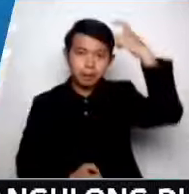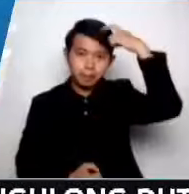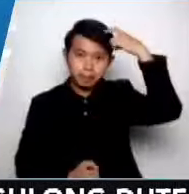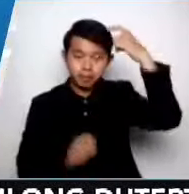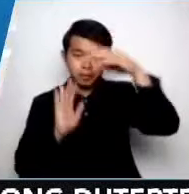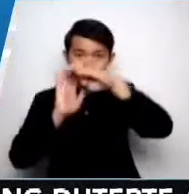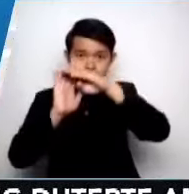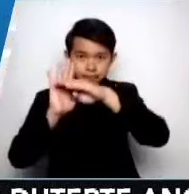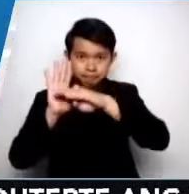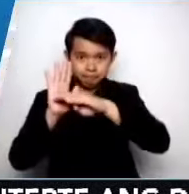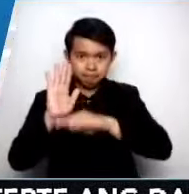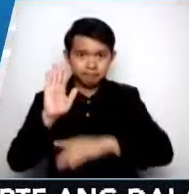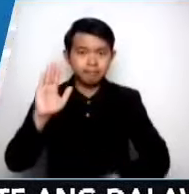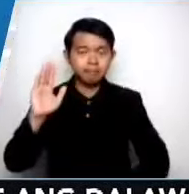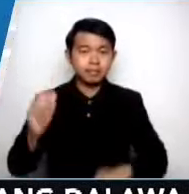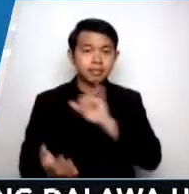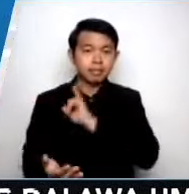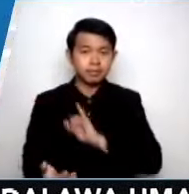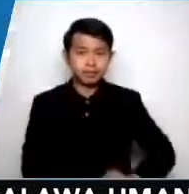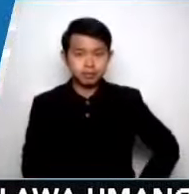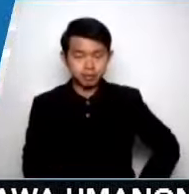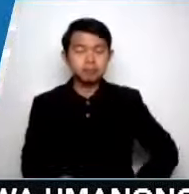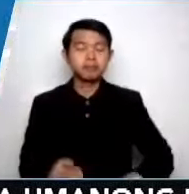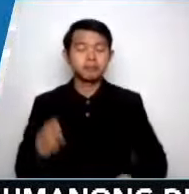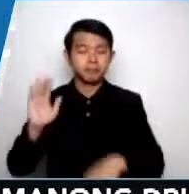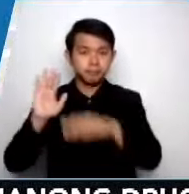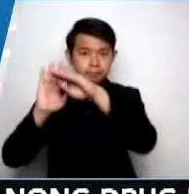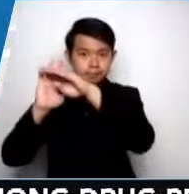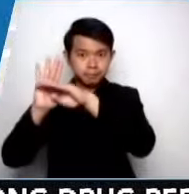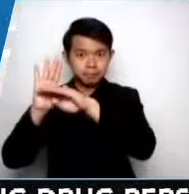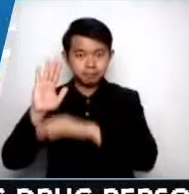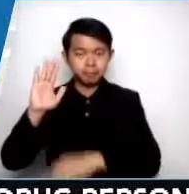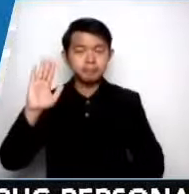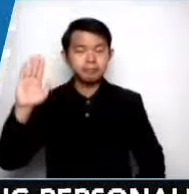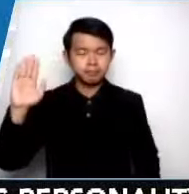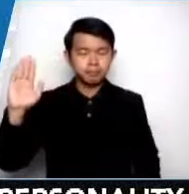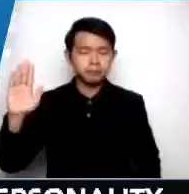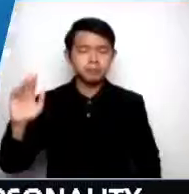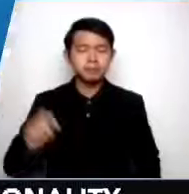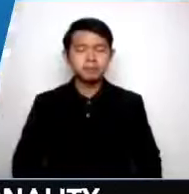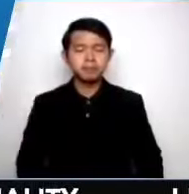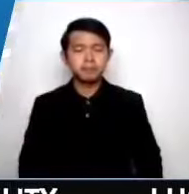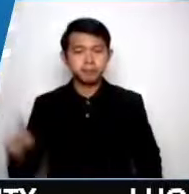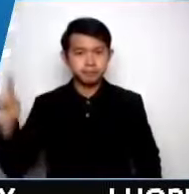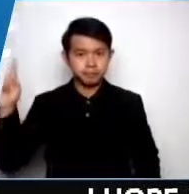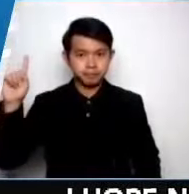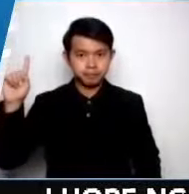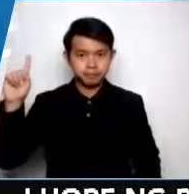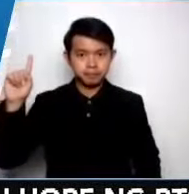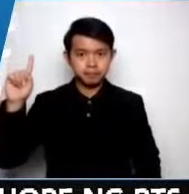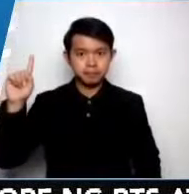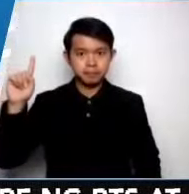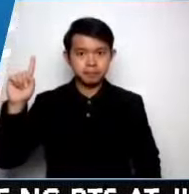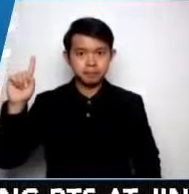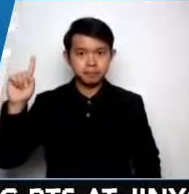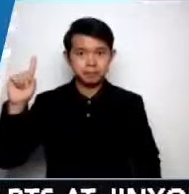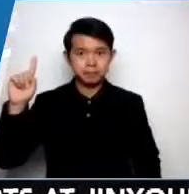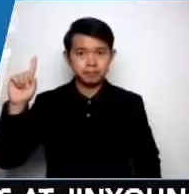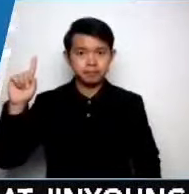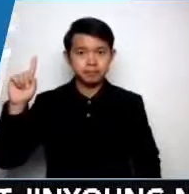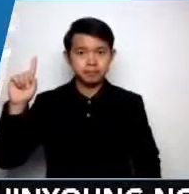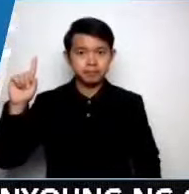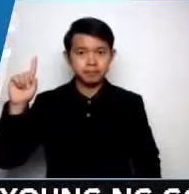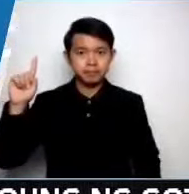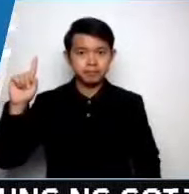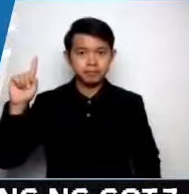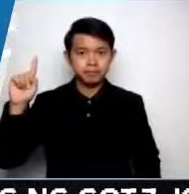Isabela, rest of Abra, rest of Kalinga, Mountain Province, northern portion ng Ifugao, northern portion ng Benguet, rest of Ilocos Sur,